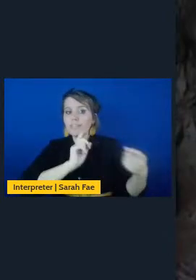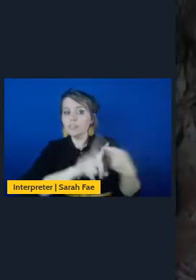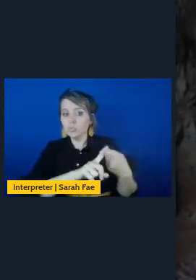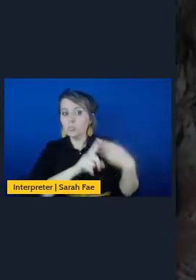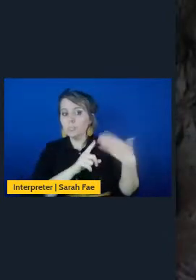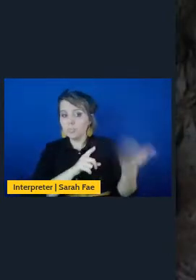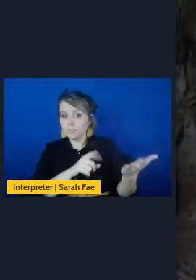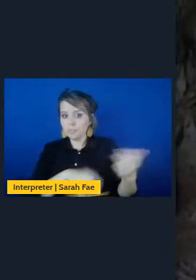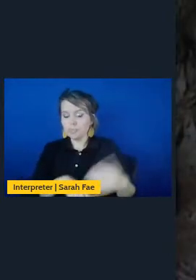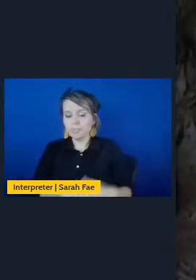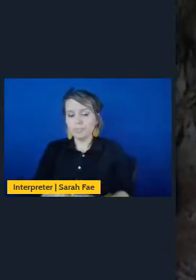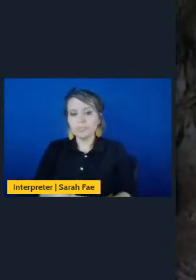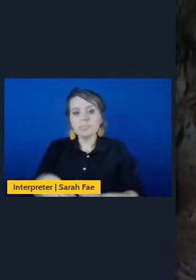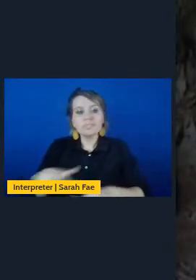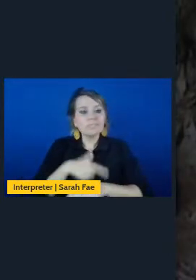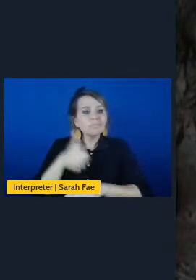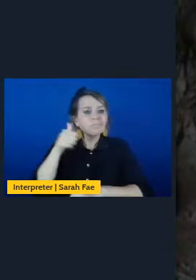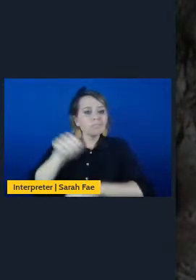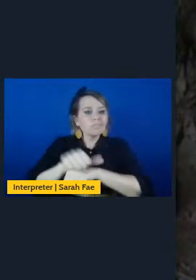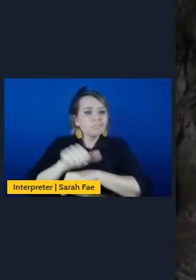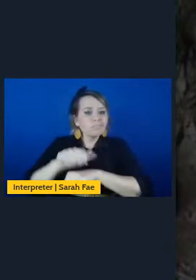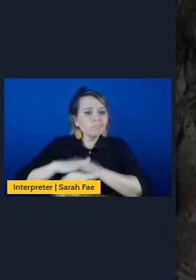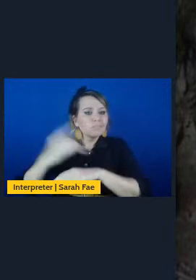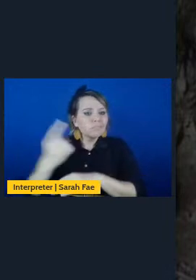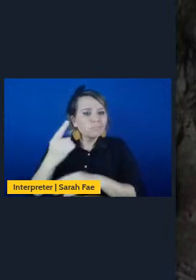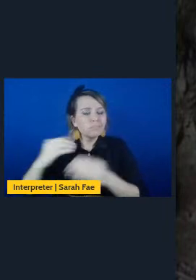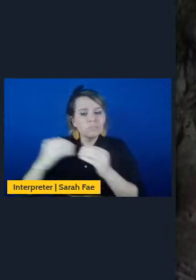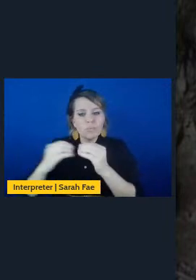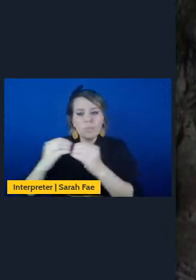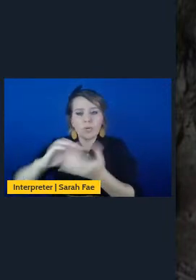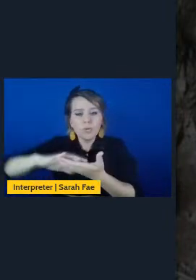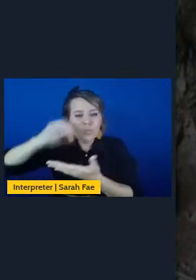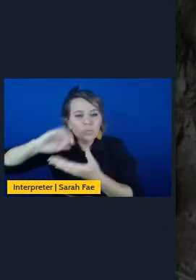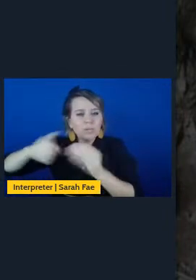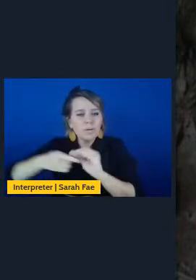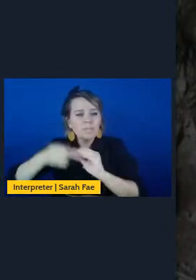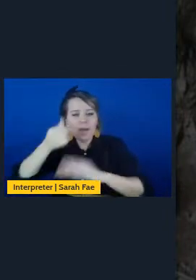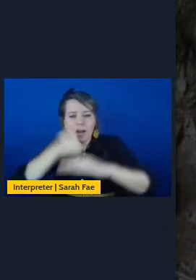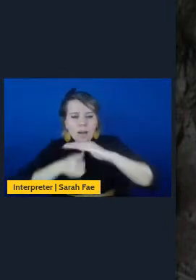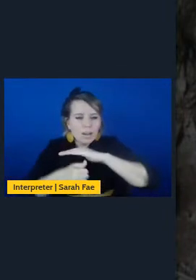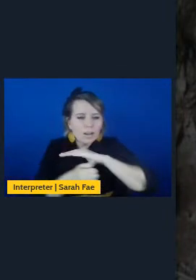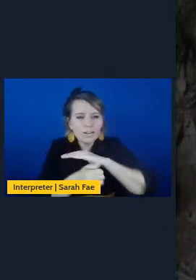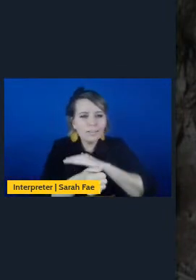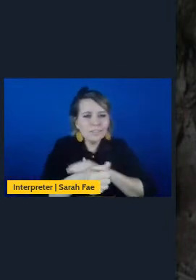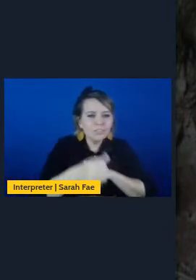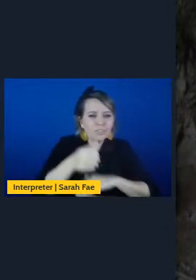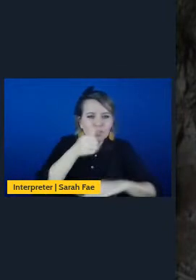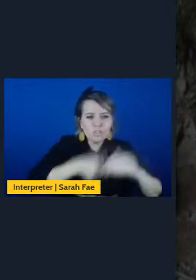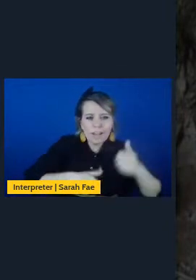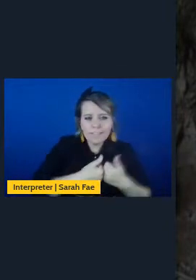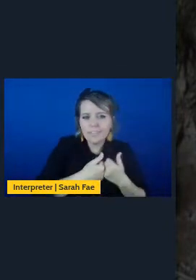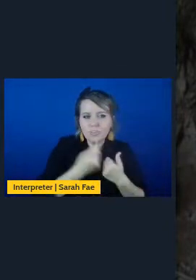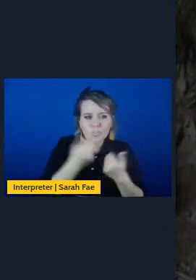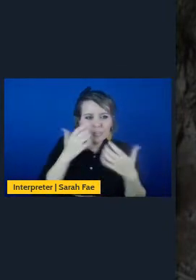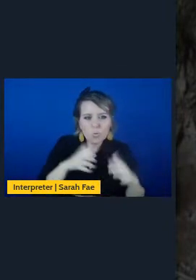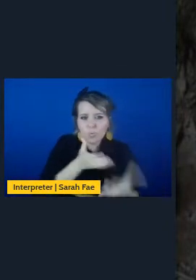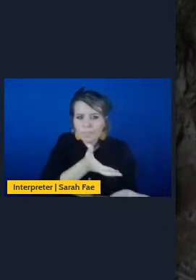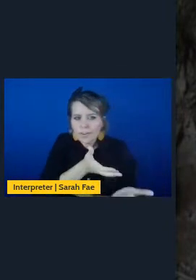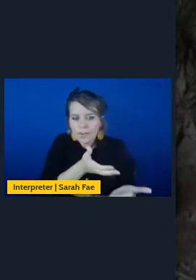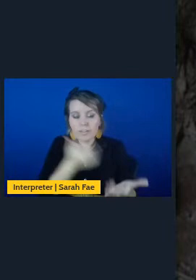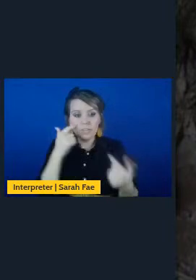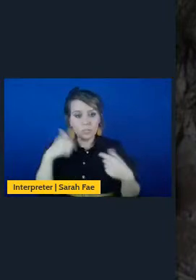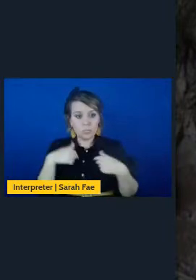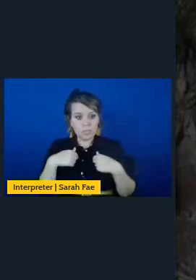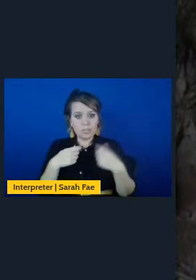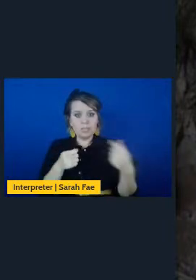Now, the longer you work on something, the more you learn about hidden submarine challenges that you didn't know were lurking there. For me, it was